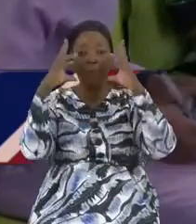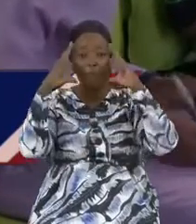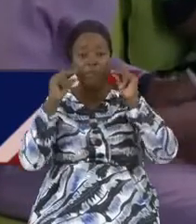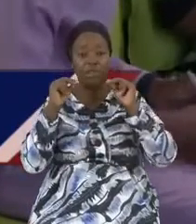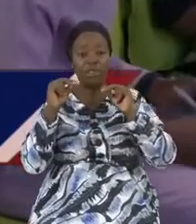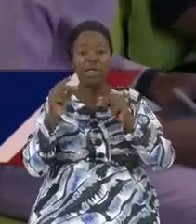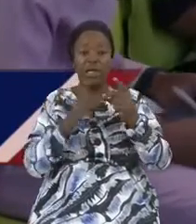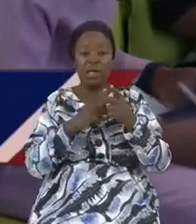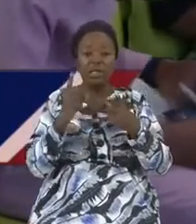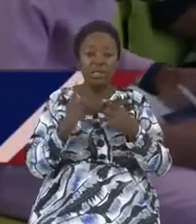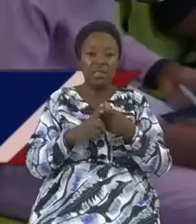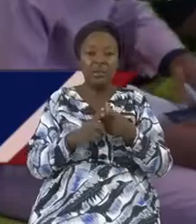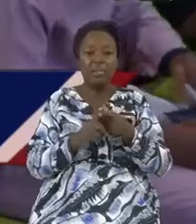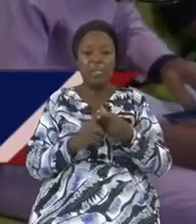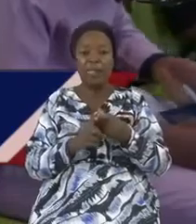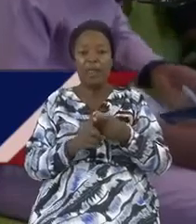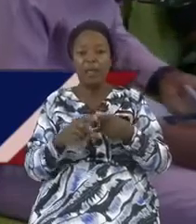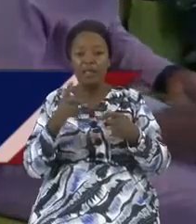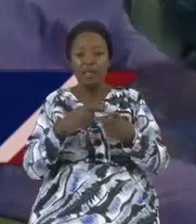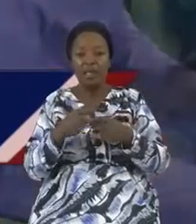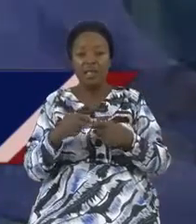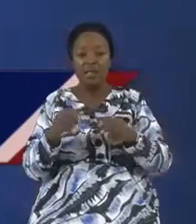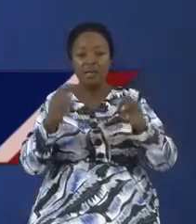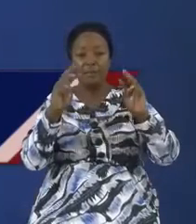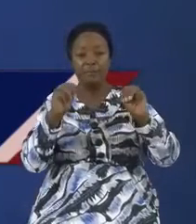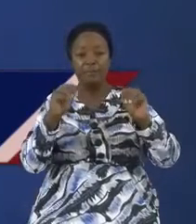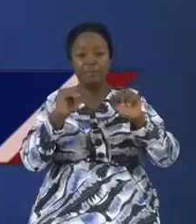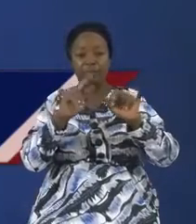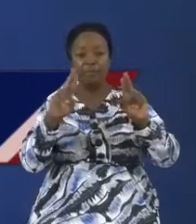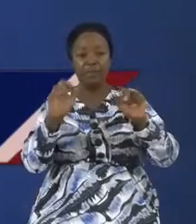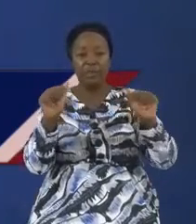the organization of the